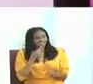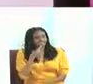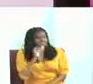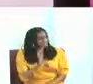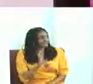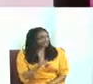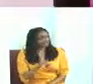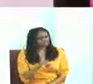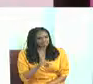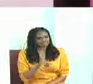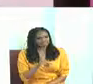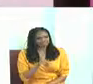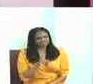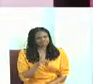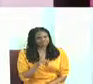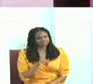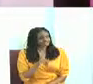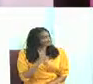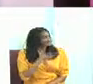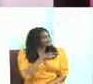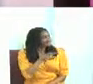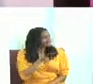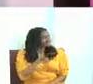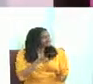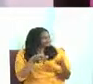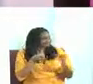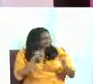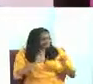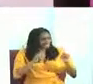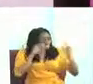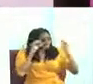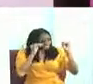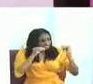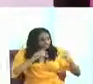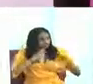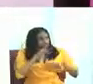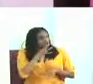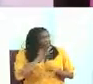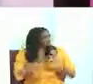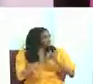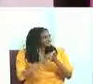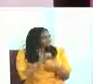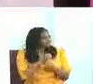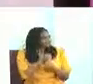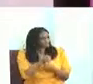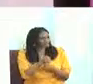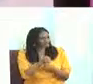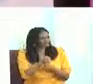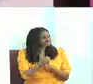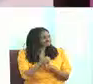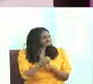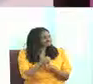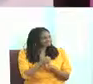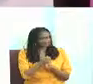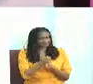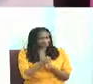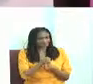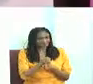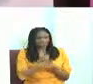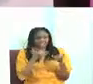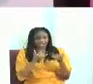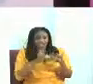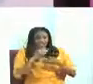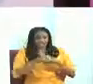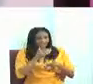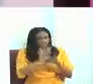they may teach the young women to be sober then chill out. I'm getting to the next part.